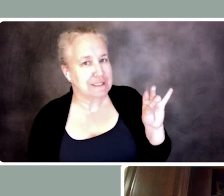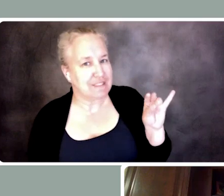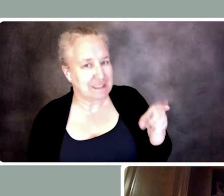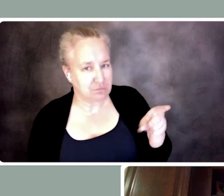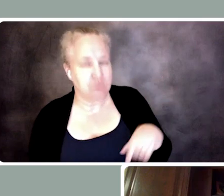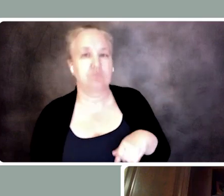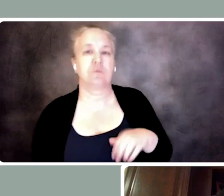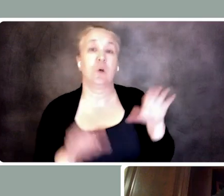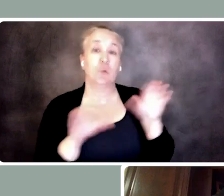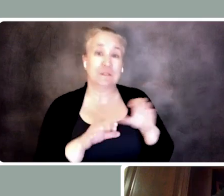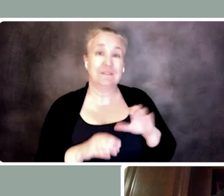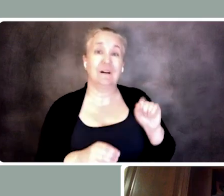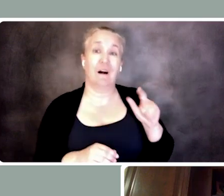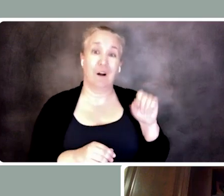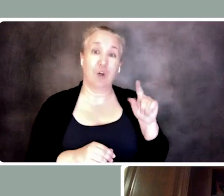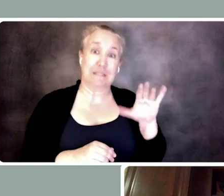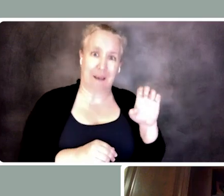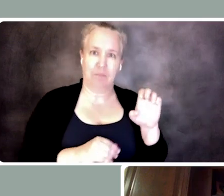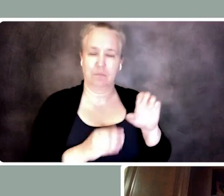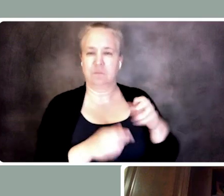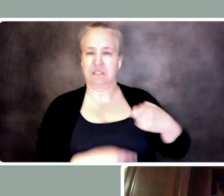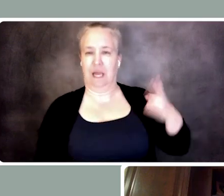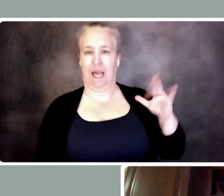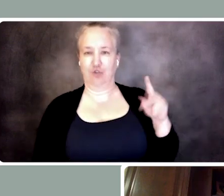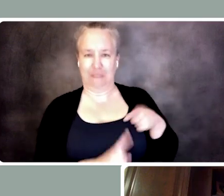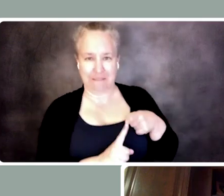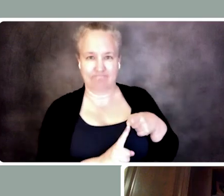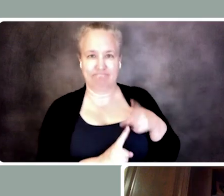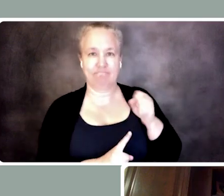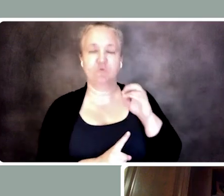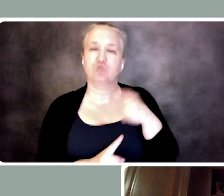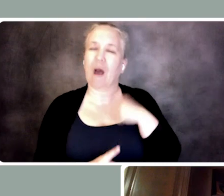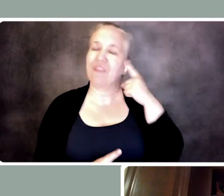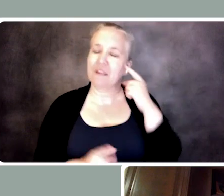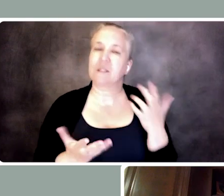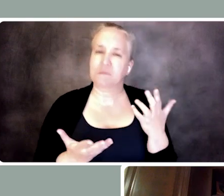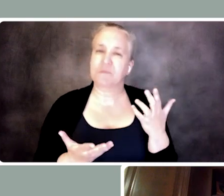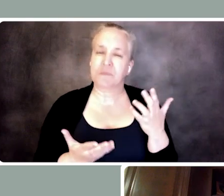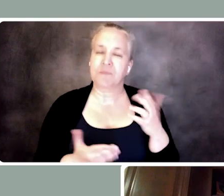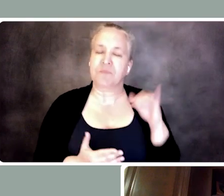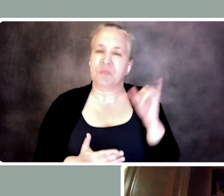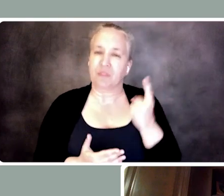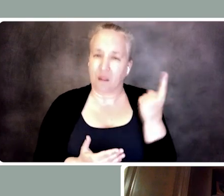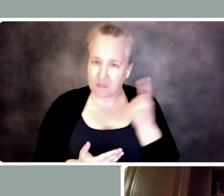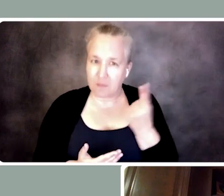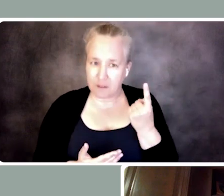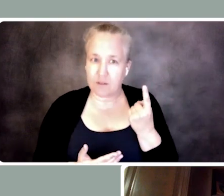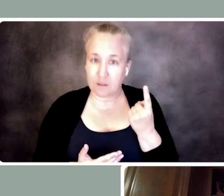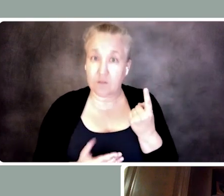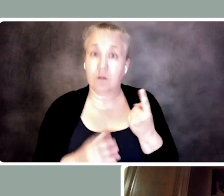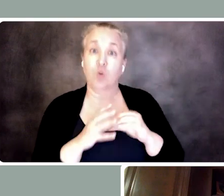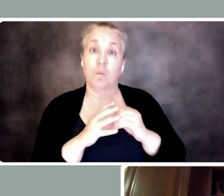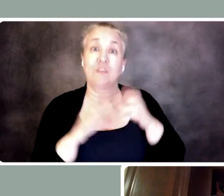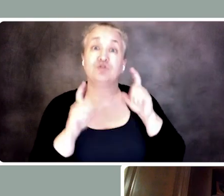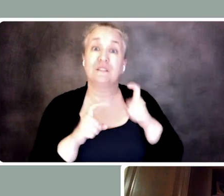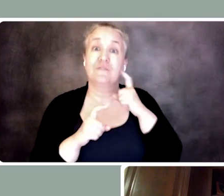oncotype and it turned out high risk. But, so I think that is something that should the molecular testing, or the next level